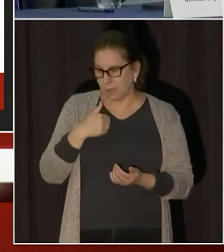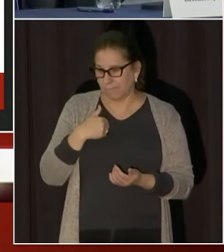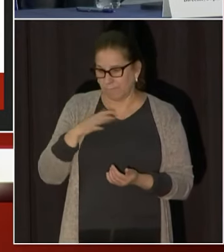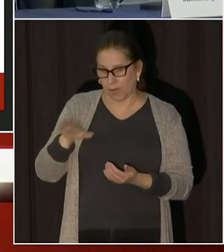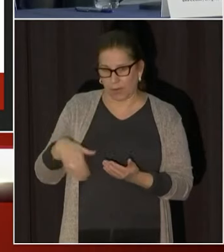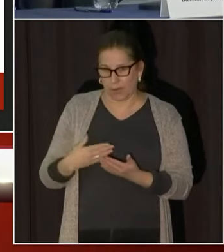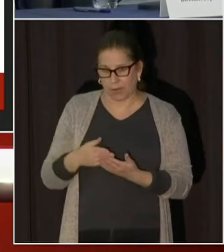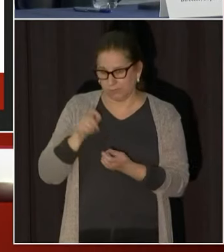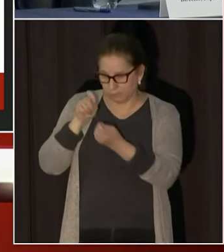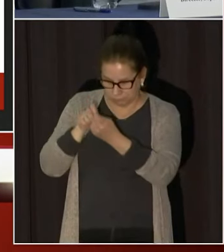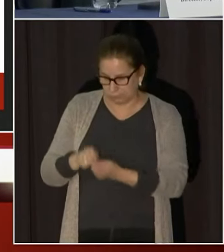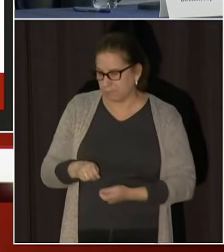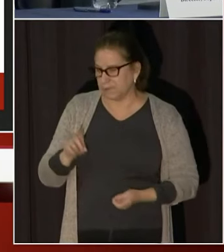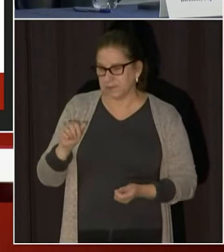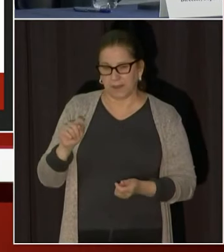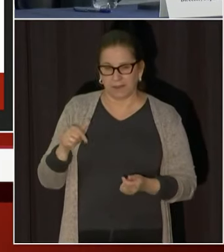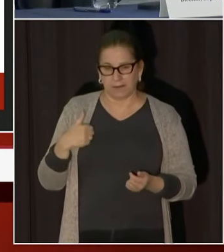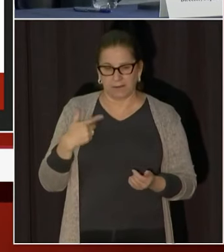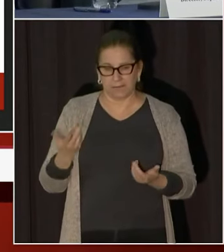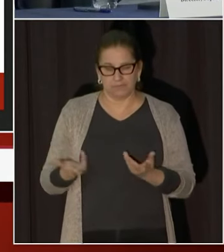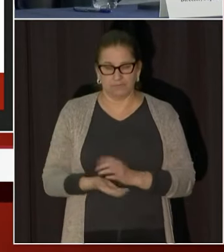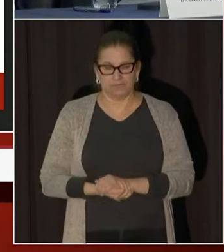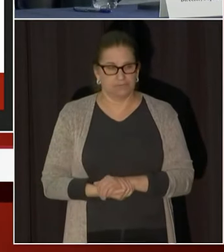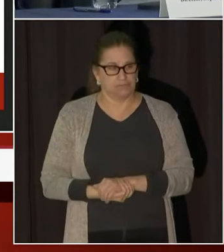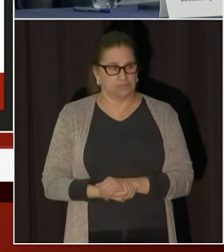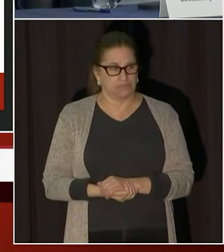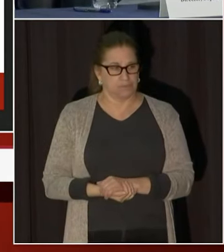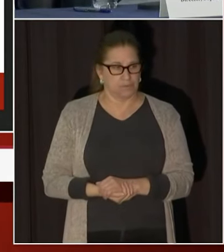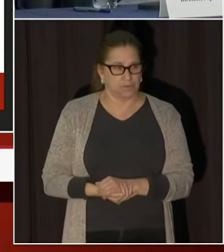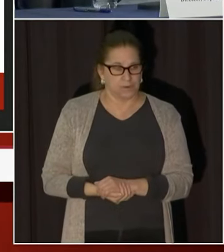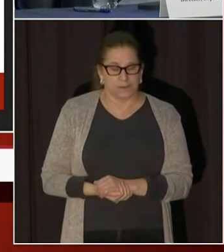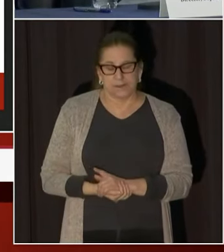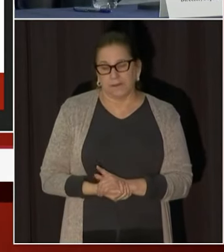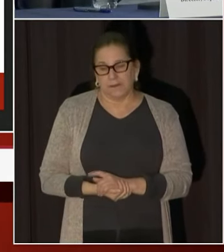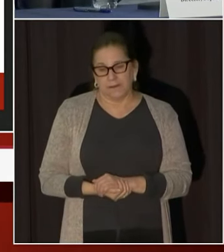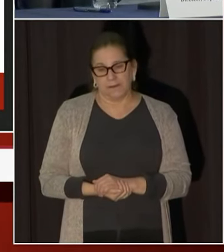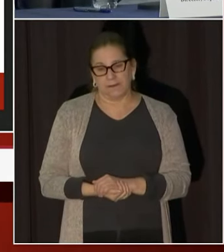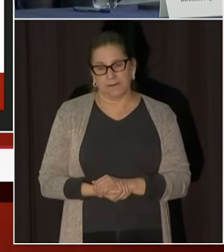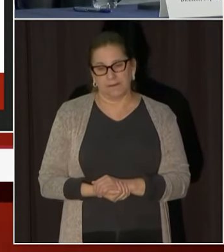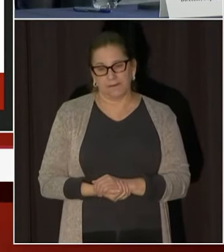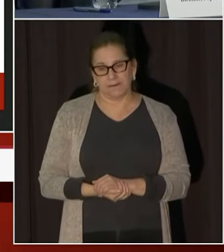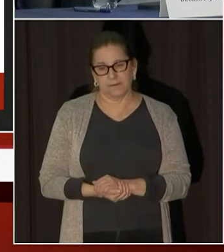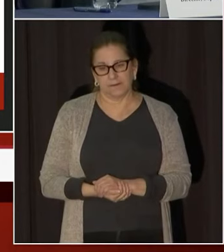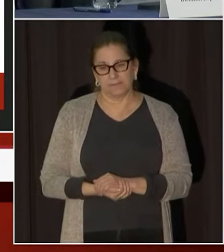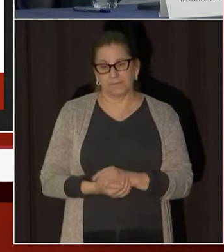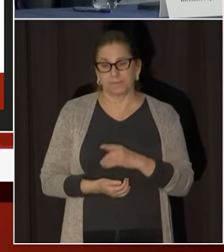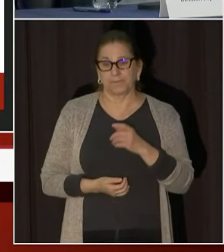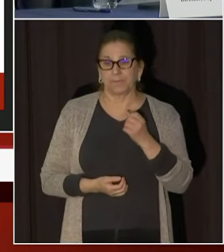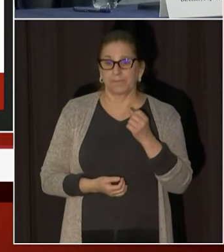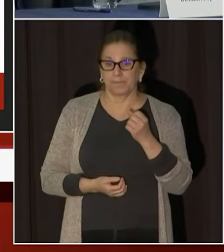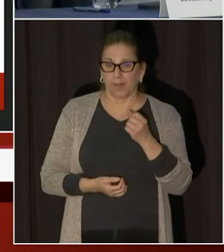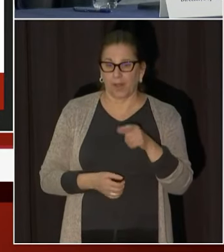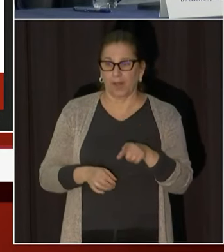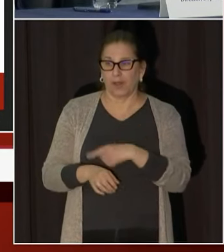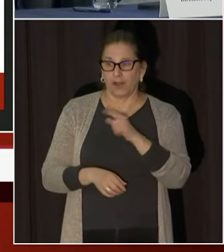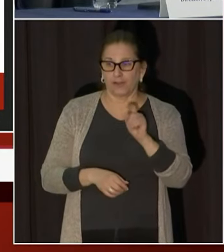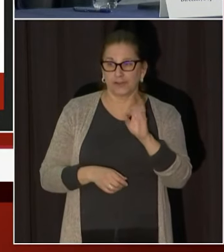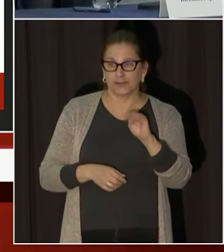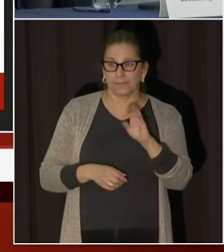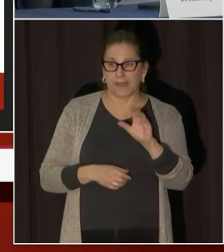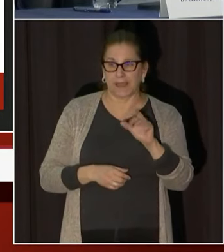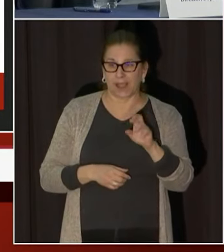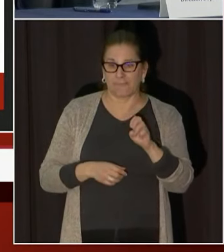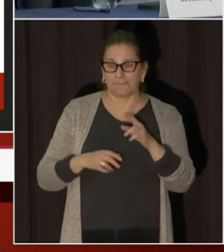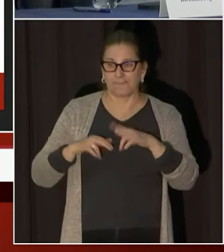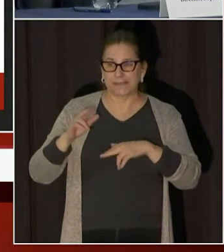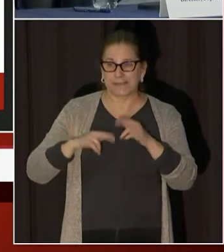that. But we'd be happy to come back here and do another presentation. For long-term care facilities, which has been a hotbed across the country,